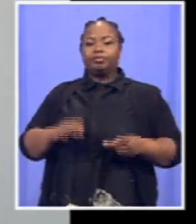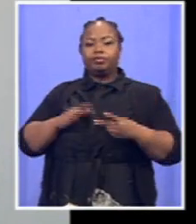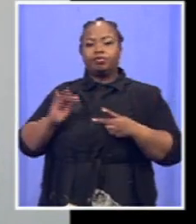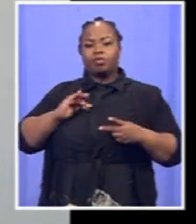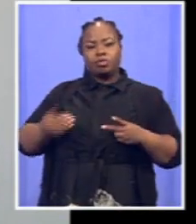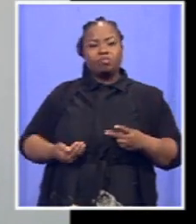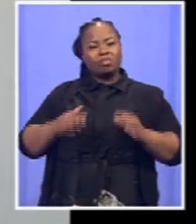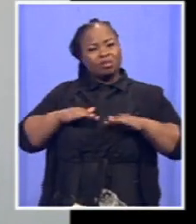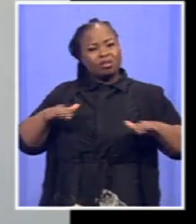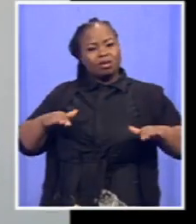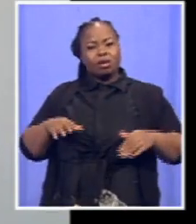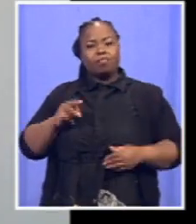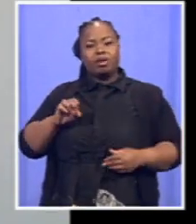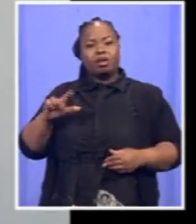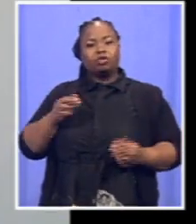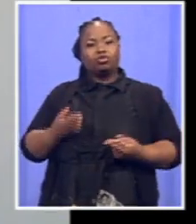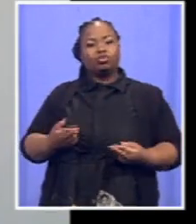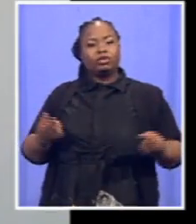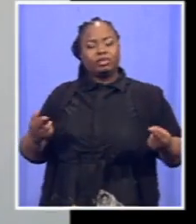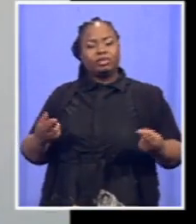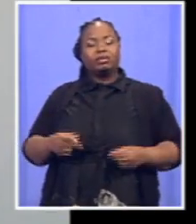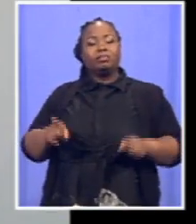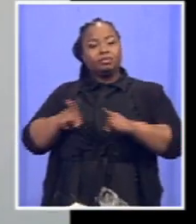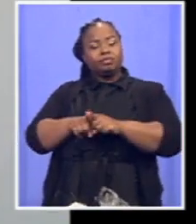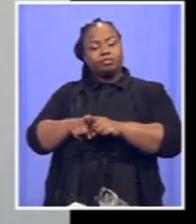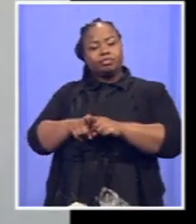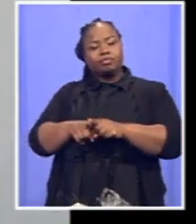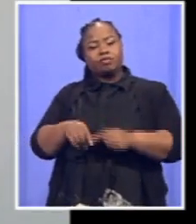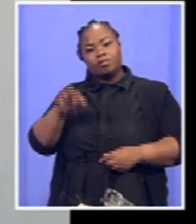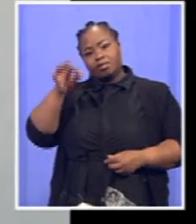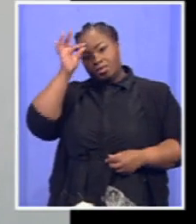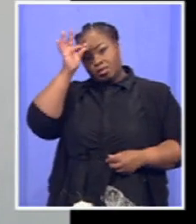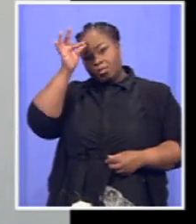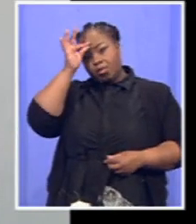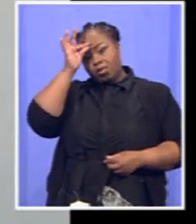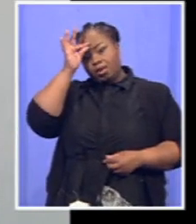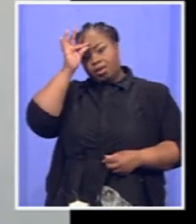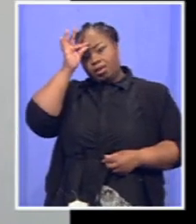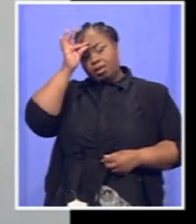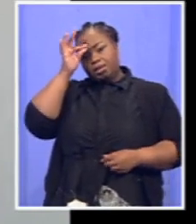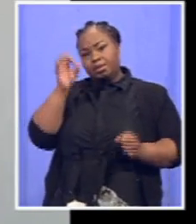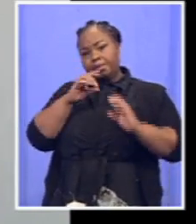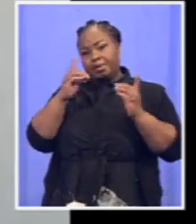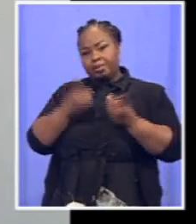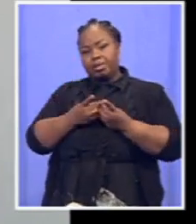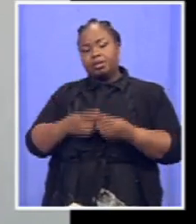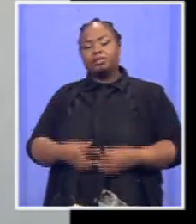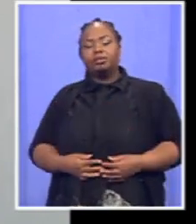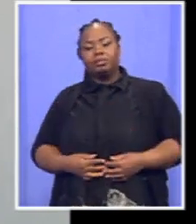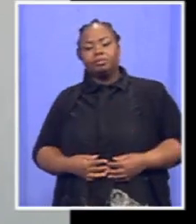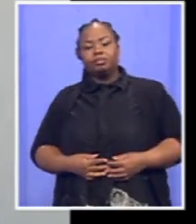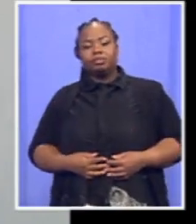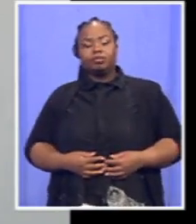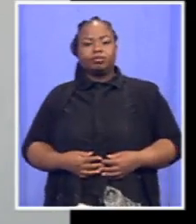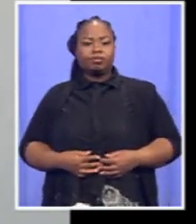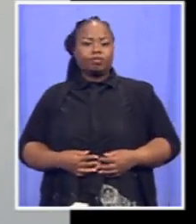women, children, mineral resources, as well as the police department, Desiree. So, but